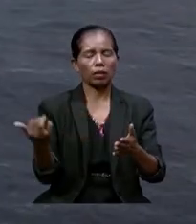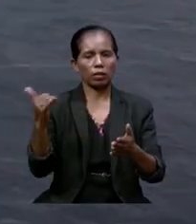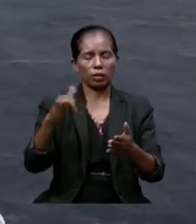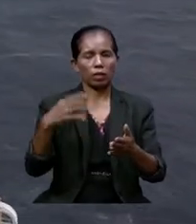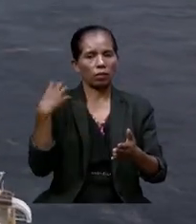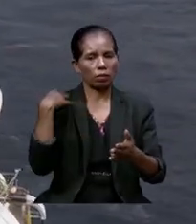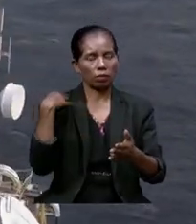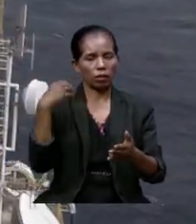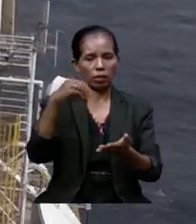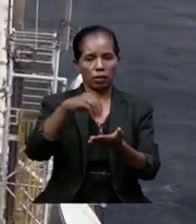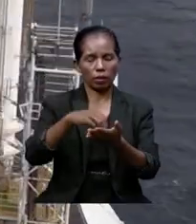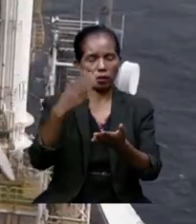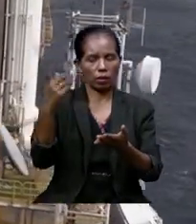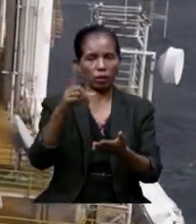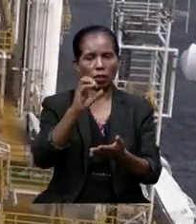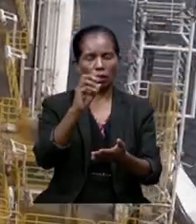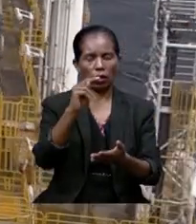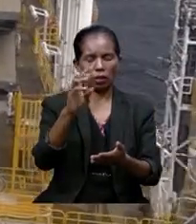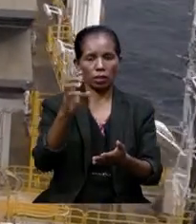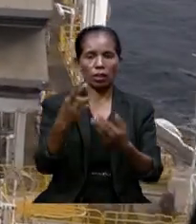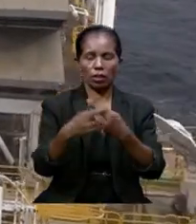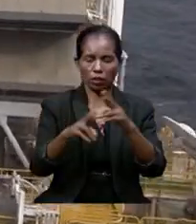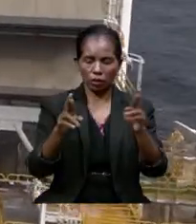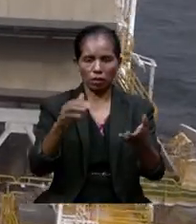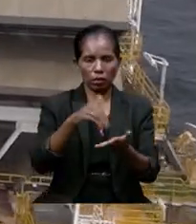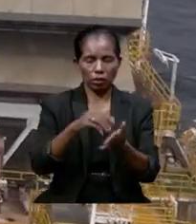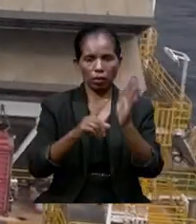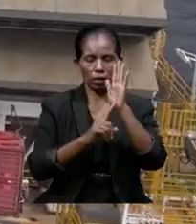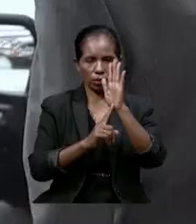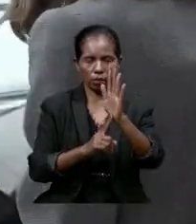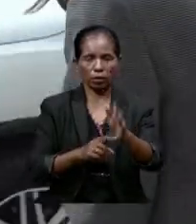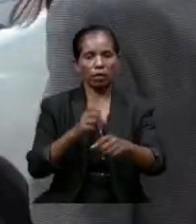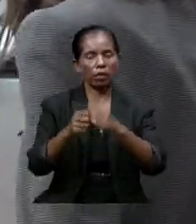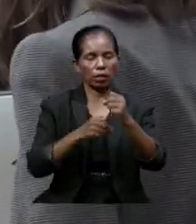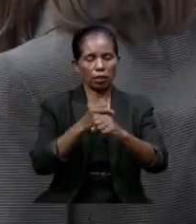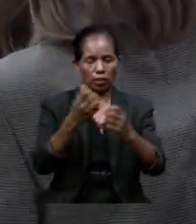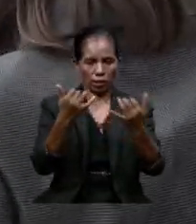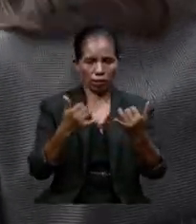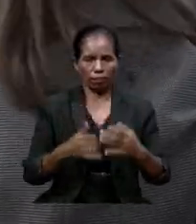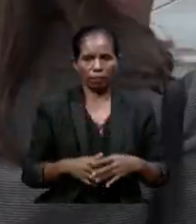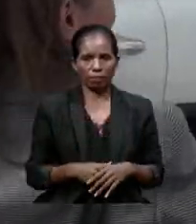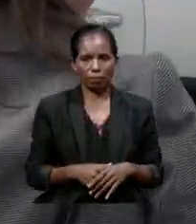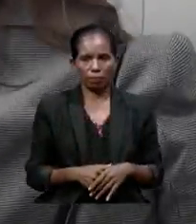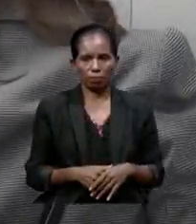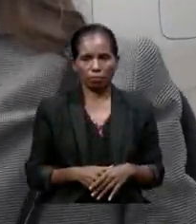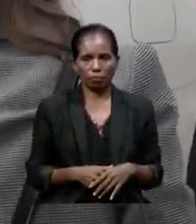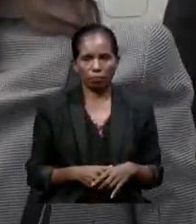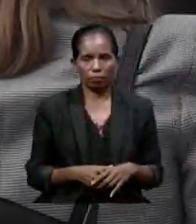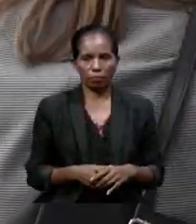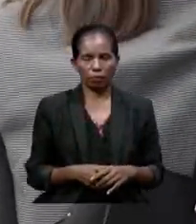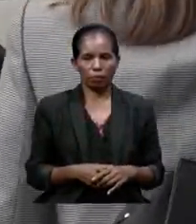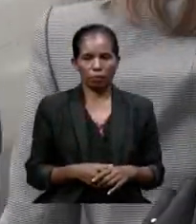defisi unebe lokalisa ia Londres no resultado estudo se fosa ia tina ne. Santina de Jesus, Marito da Costa, GMN.